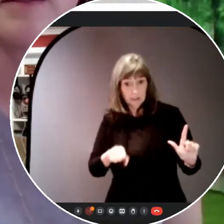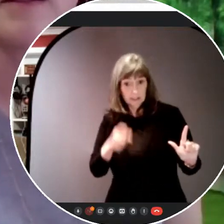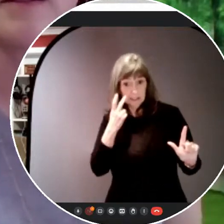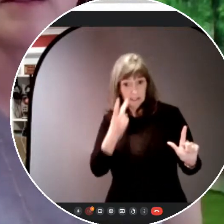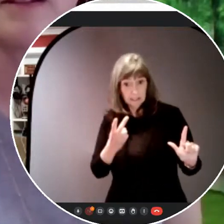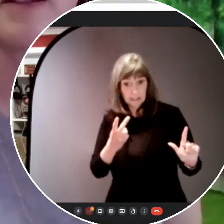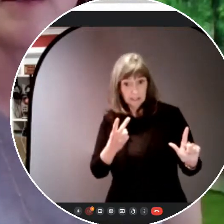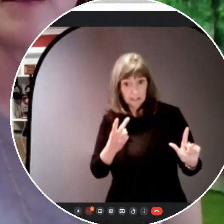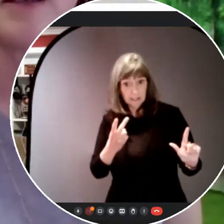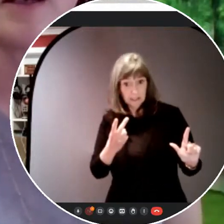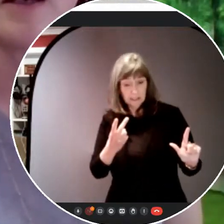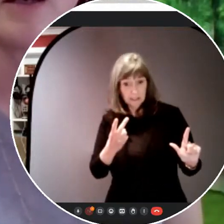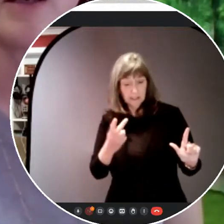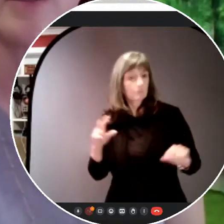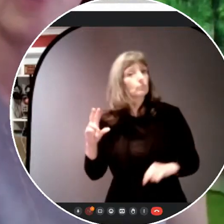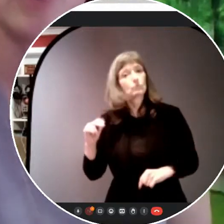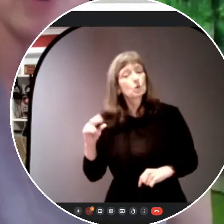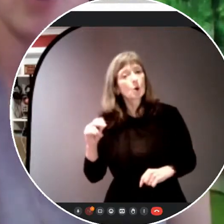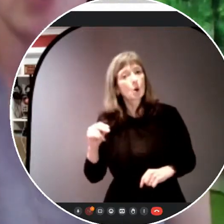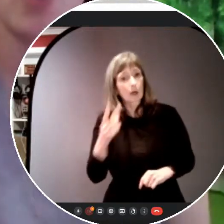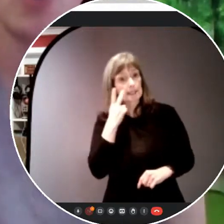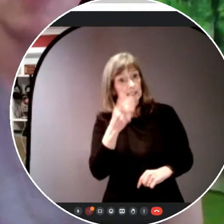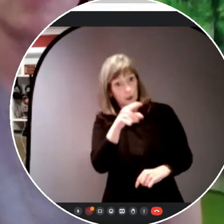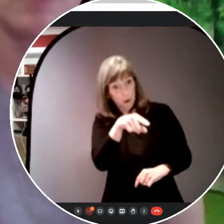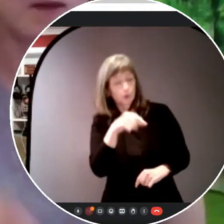We can't see your screen, no. We can just see you guys.